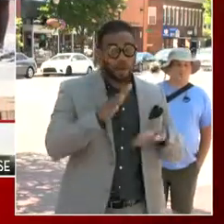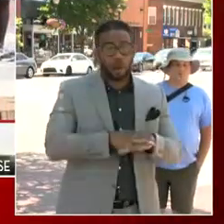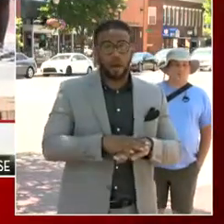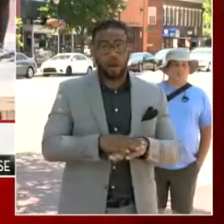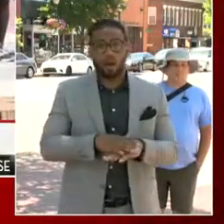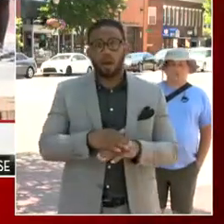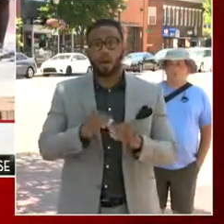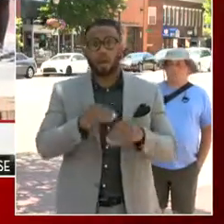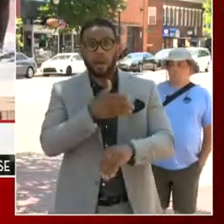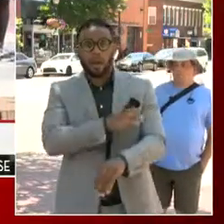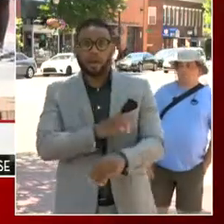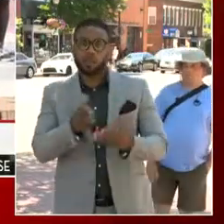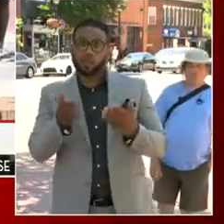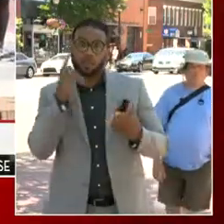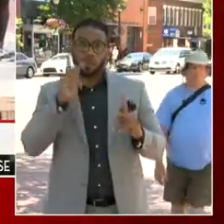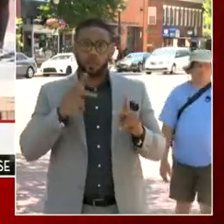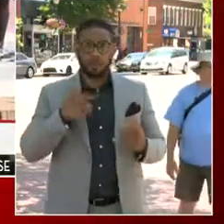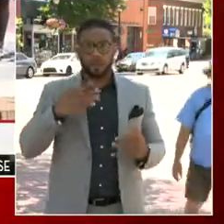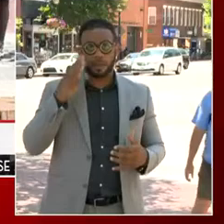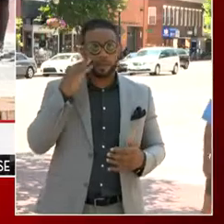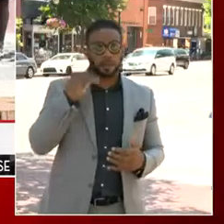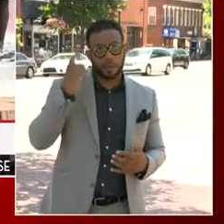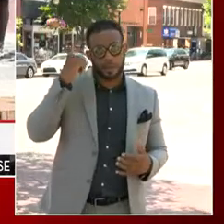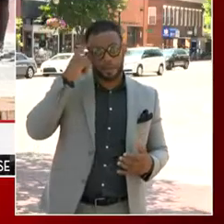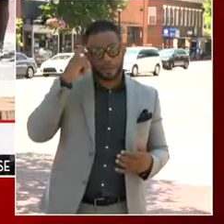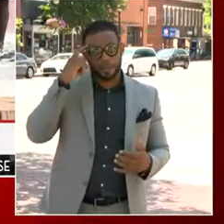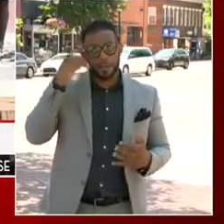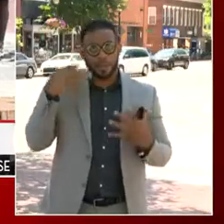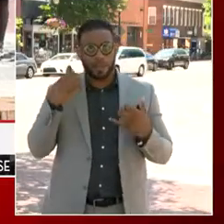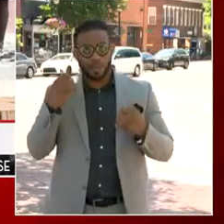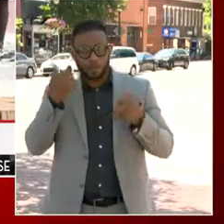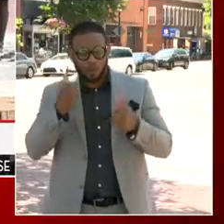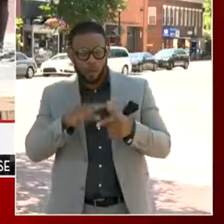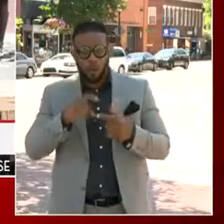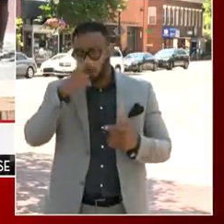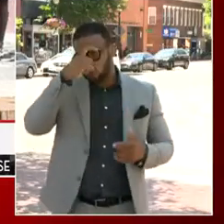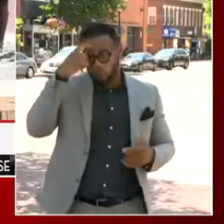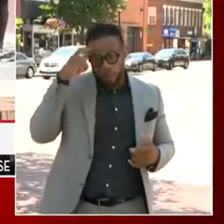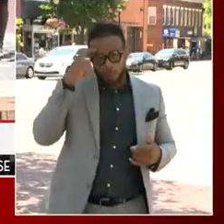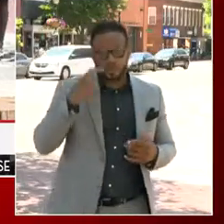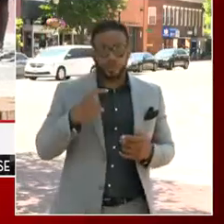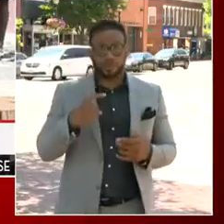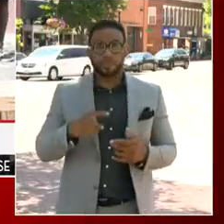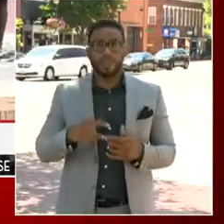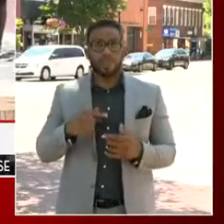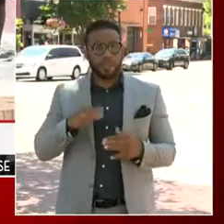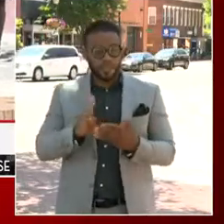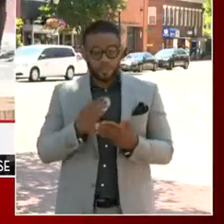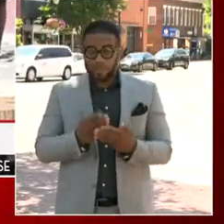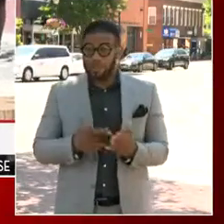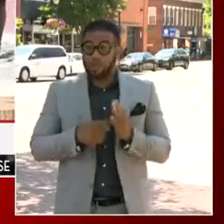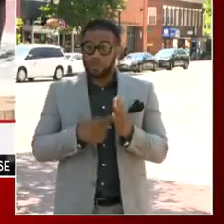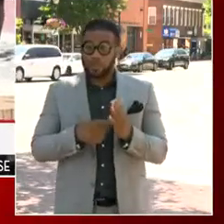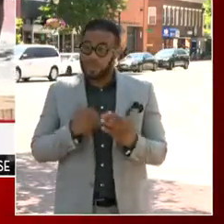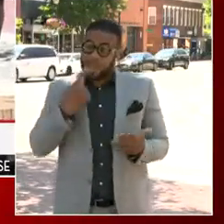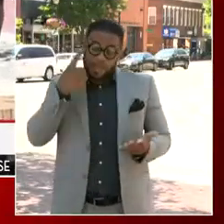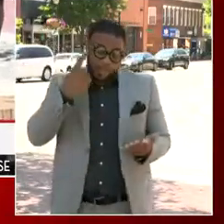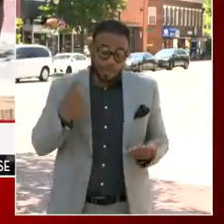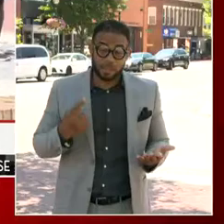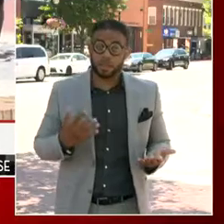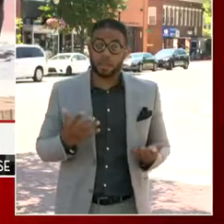more clinical services for people who are experiencing trauma. So this budget represents, I